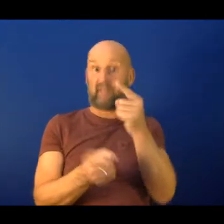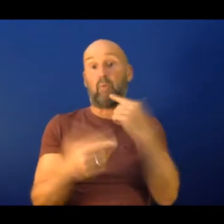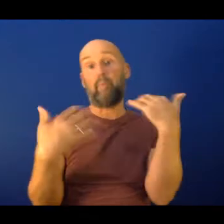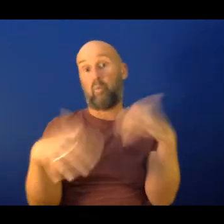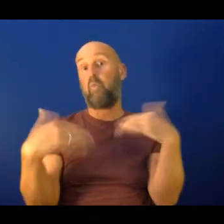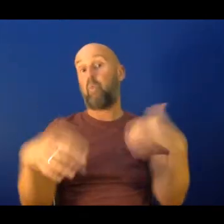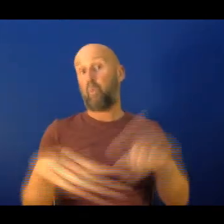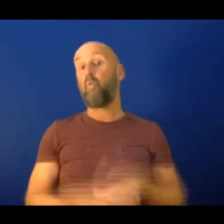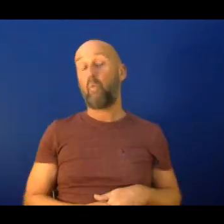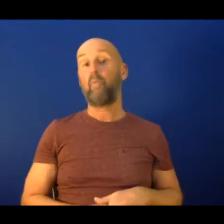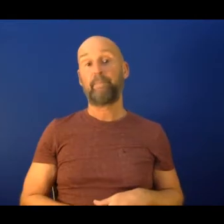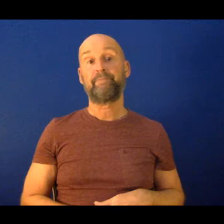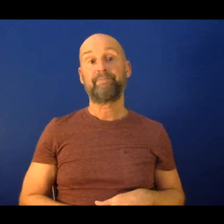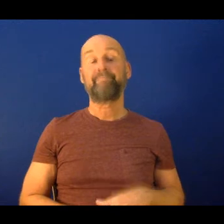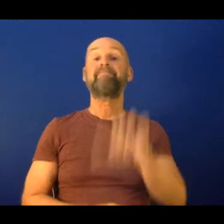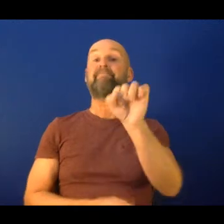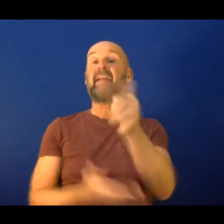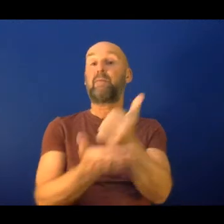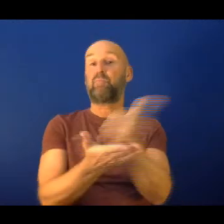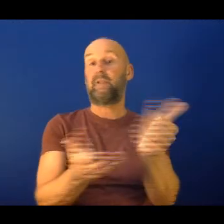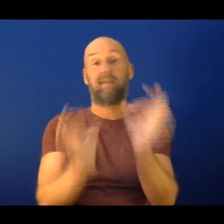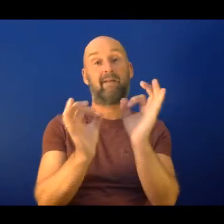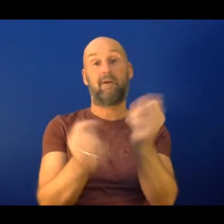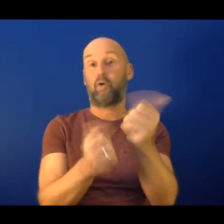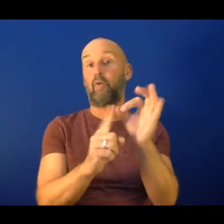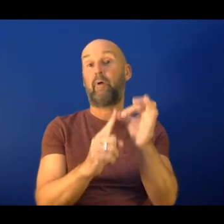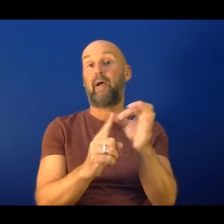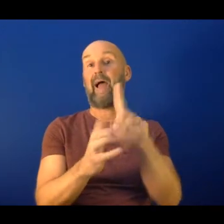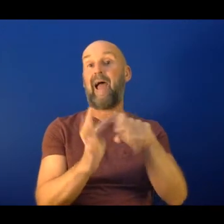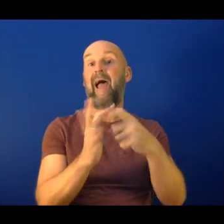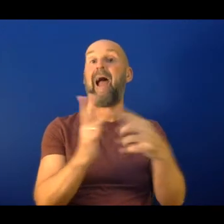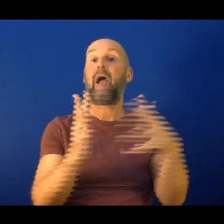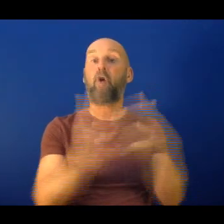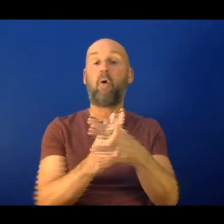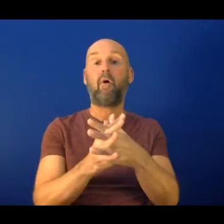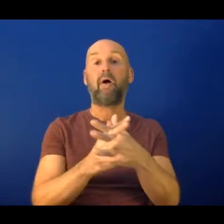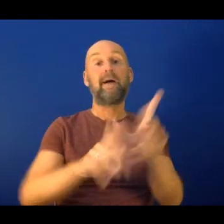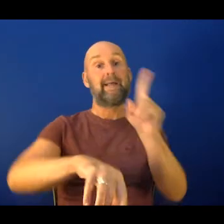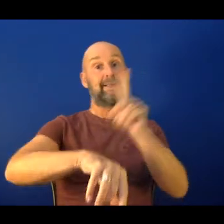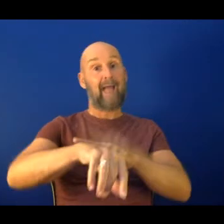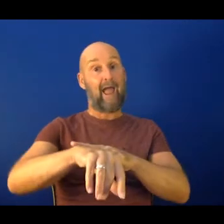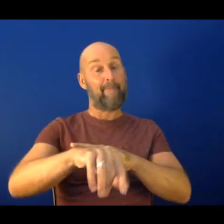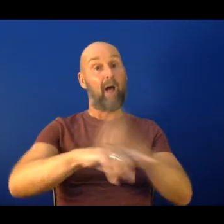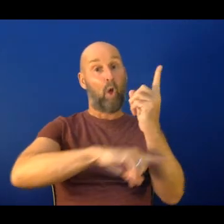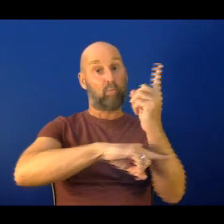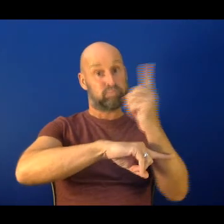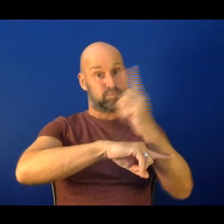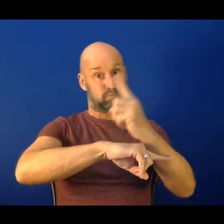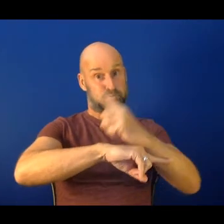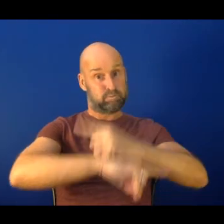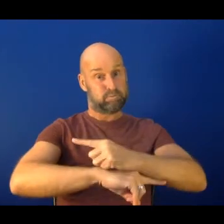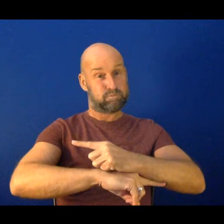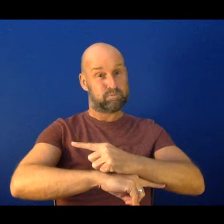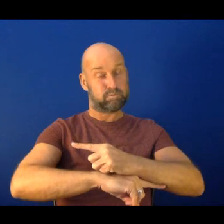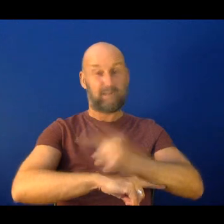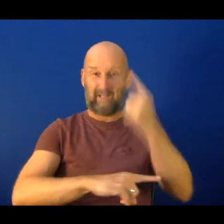amazing. Yeah, brilliant. That is such a good point, Echo. All right, I'm just aware the countdown has started. We need to look at how we're going